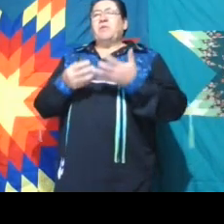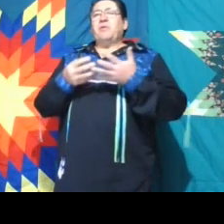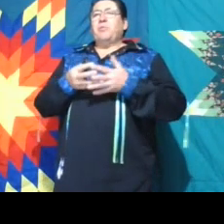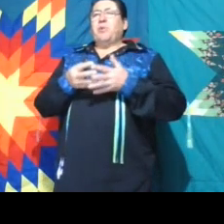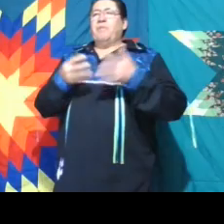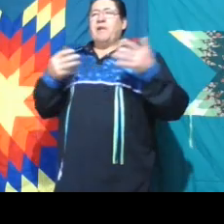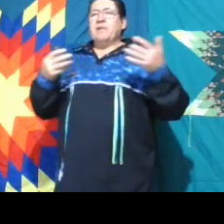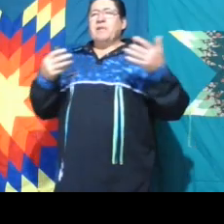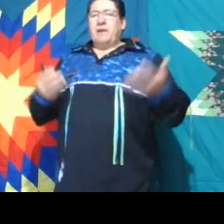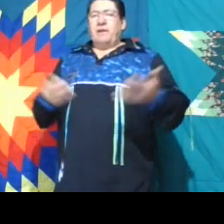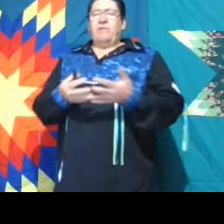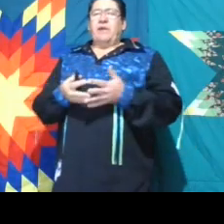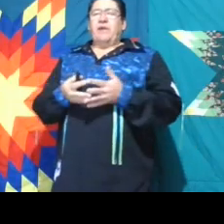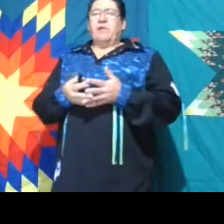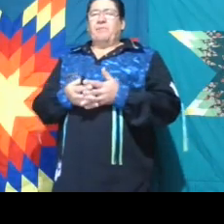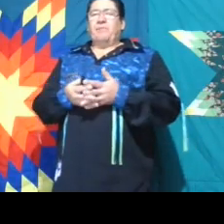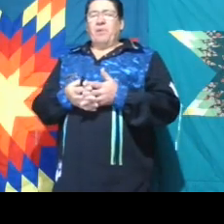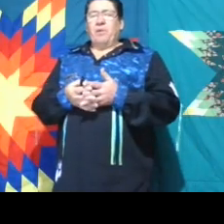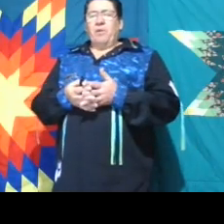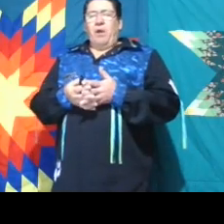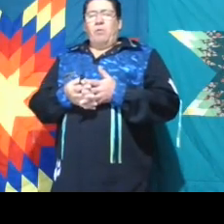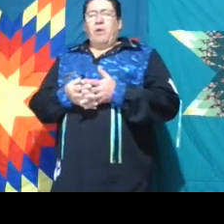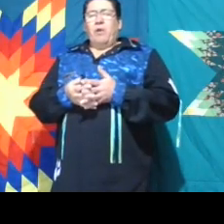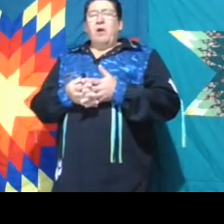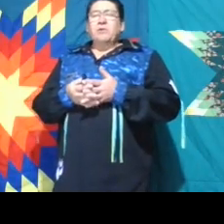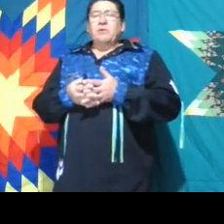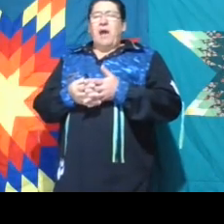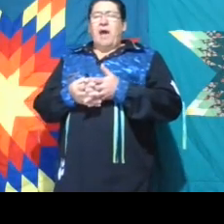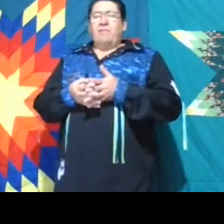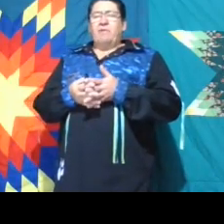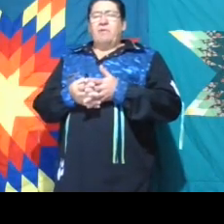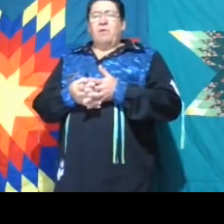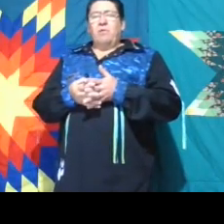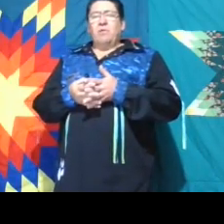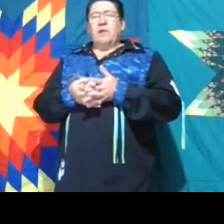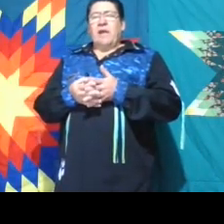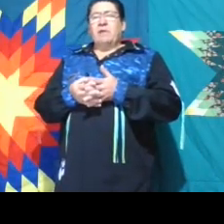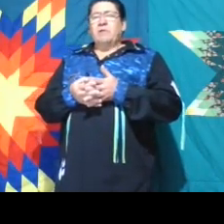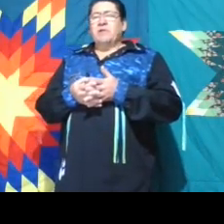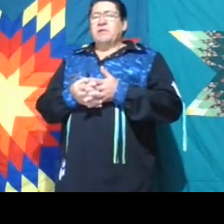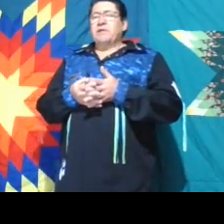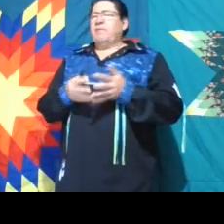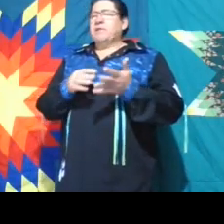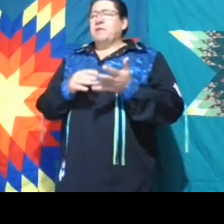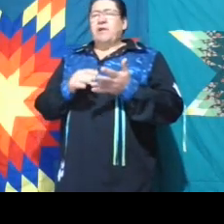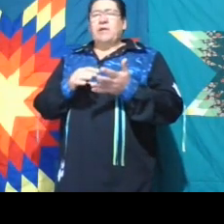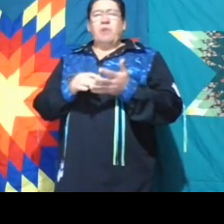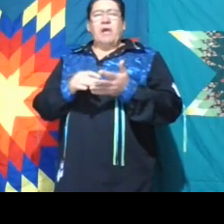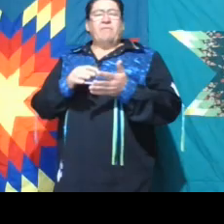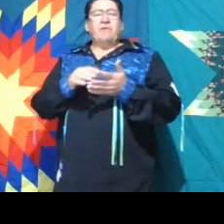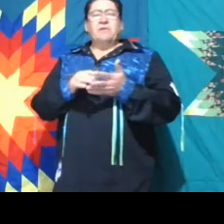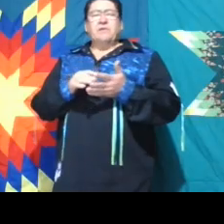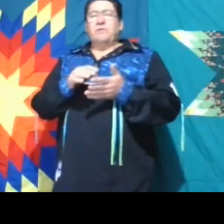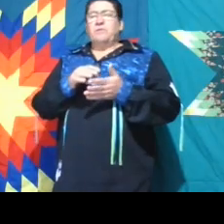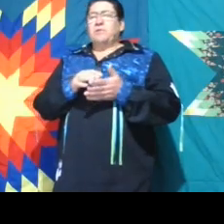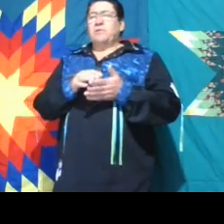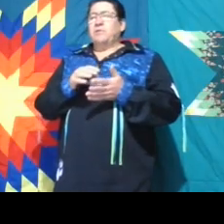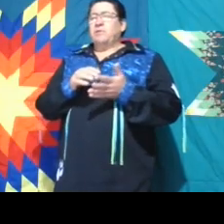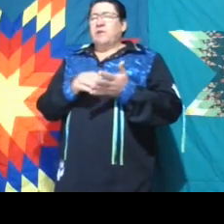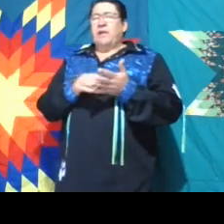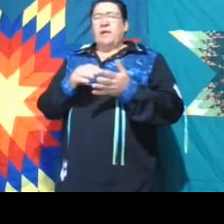Mother Earth provides us everything. We also have our own languages, if it's Cree, Blackfoot,